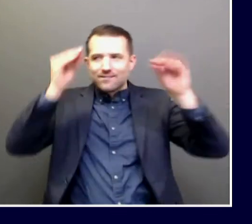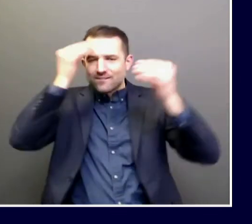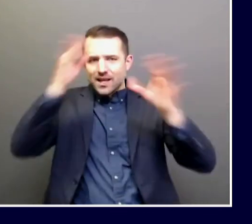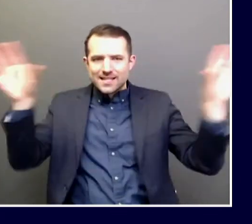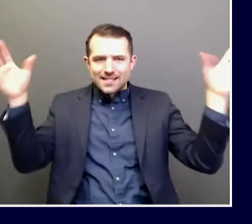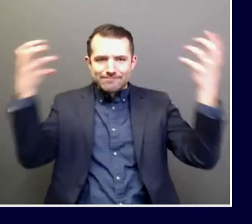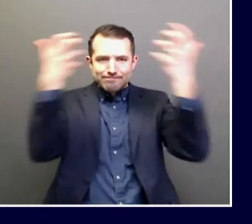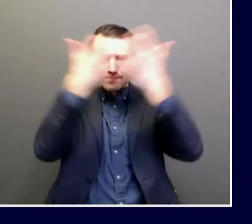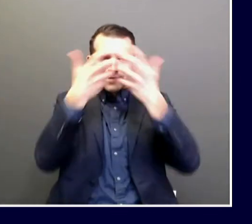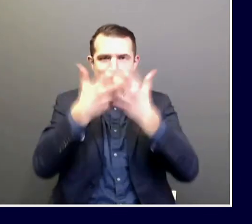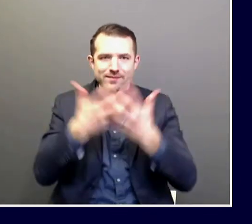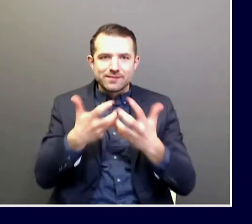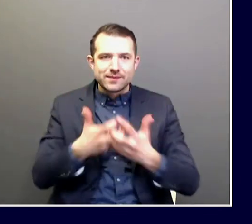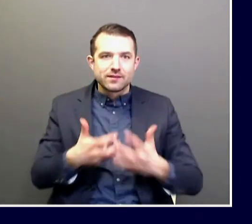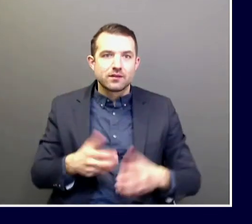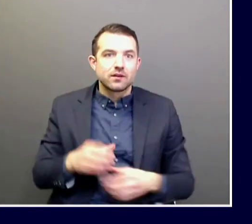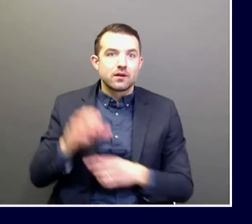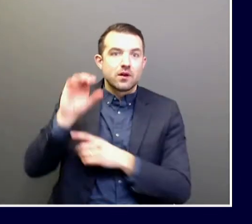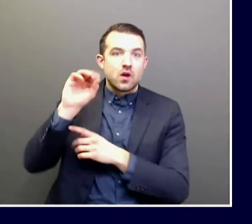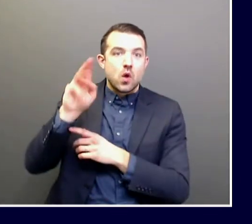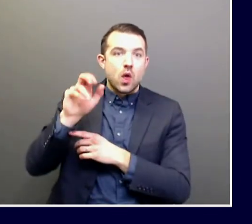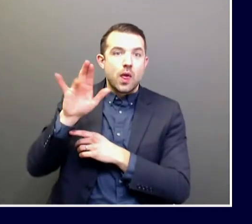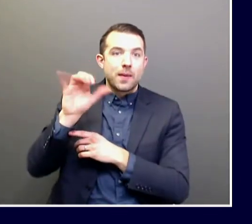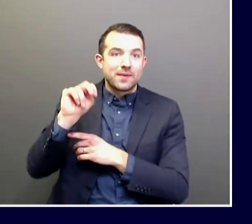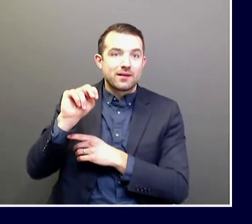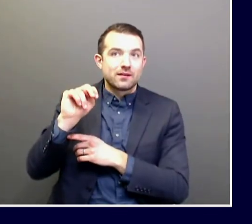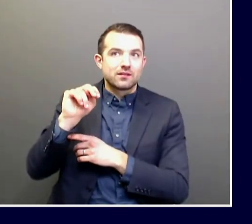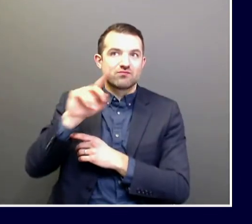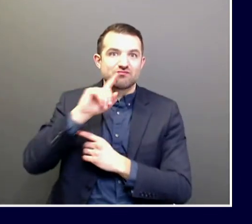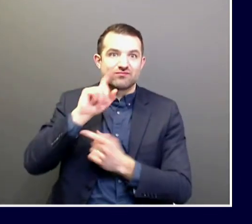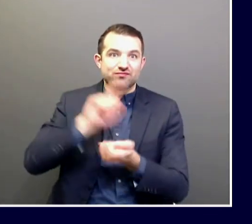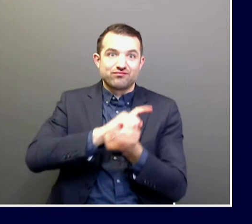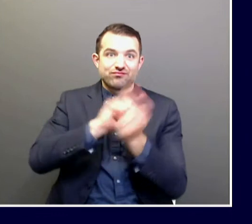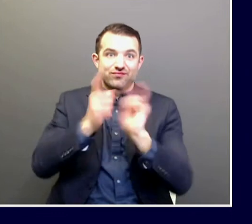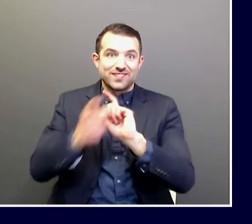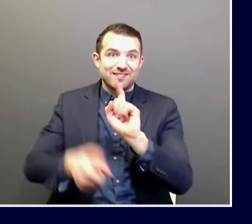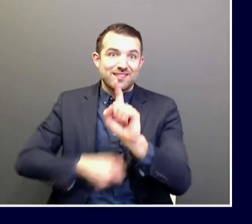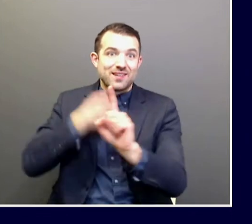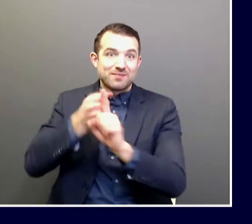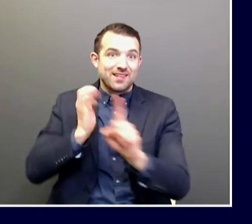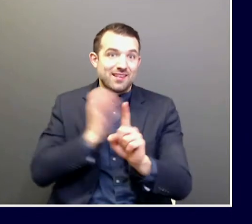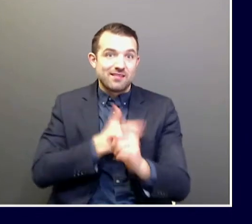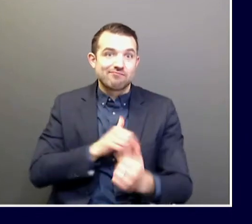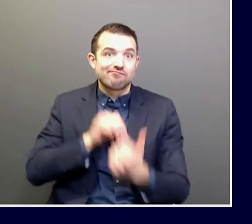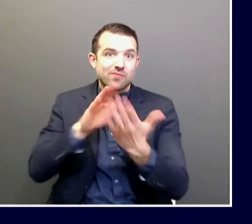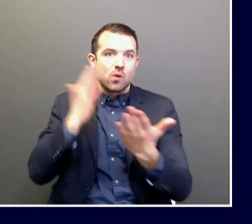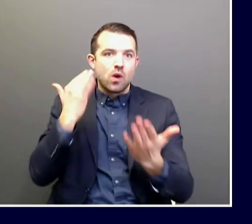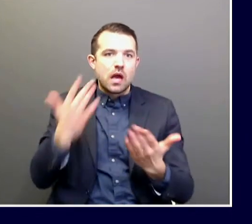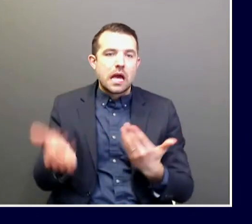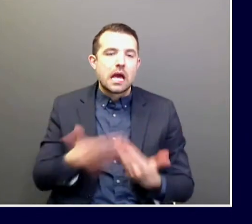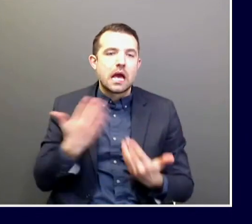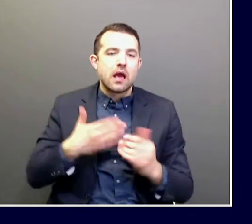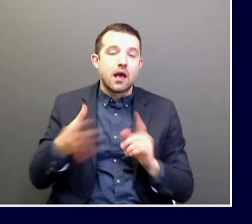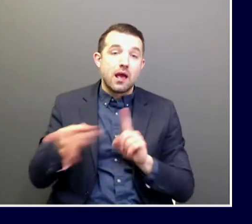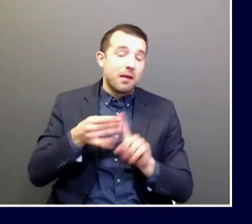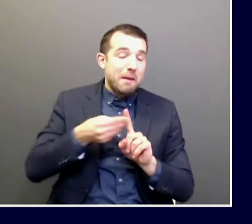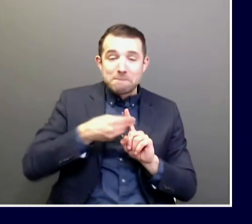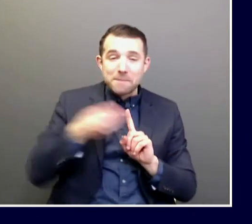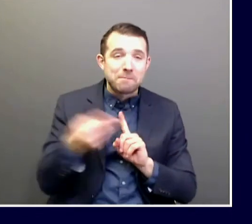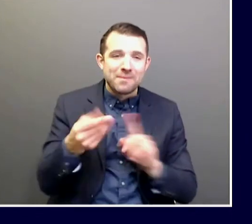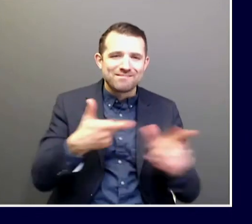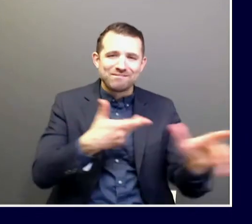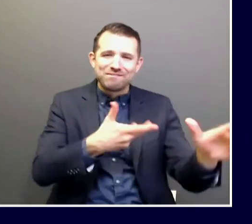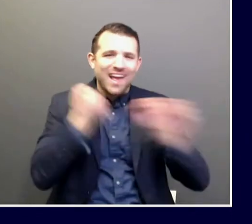things. It's more contagious, it spreads earlier, and it spreads in a shorter time period shortly after someone is